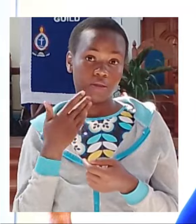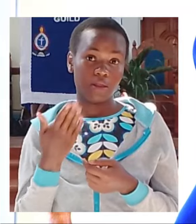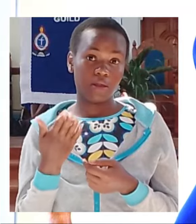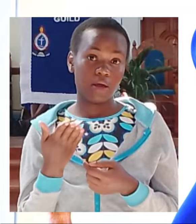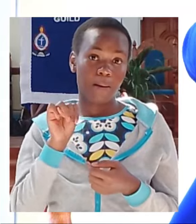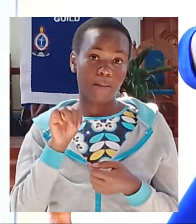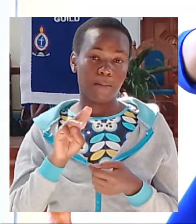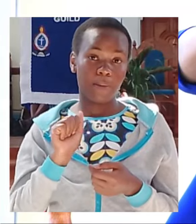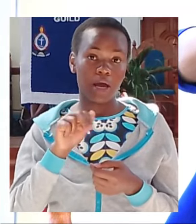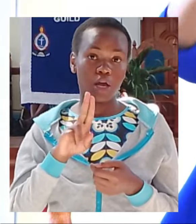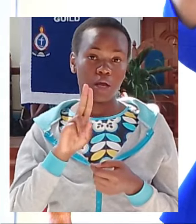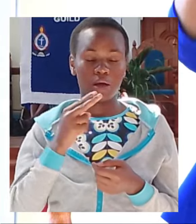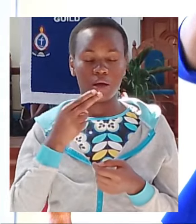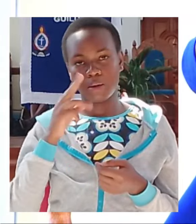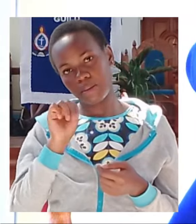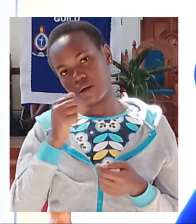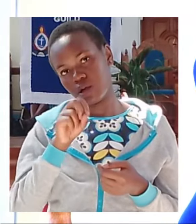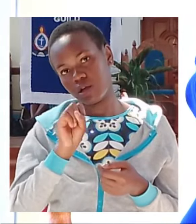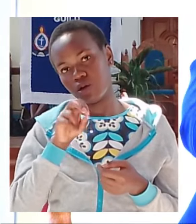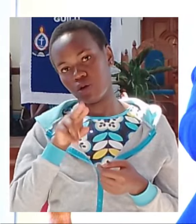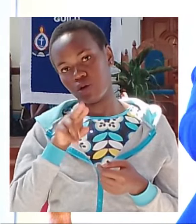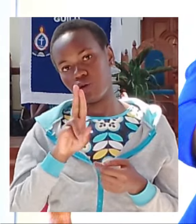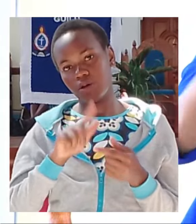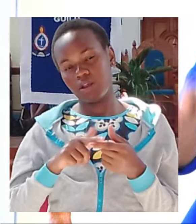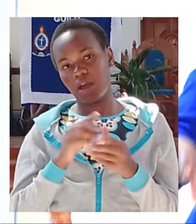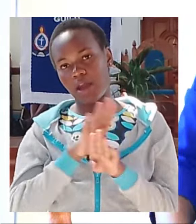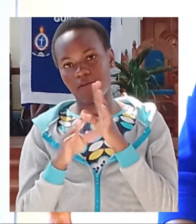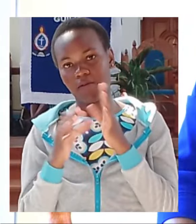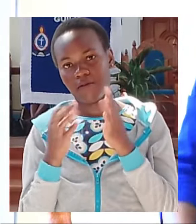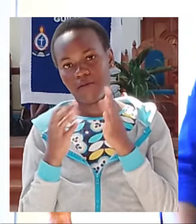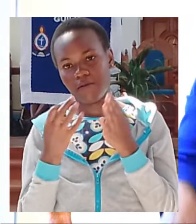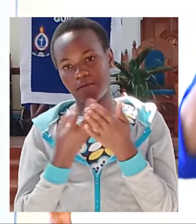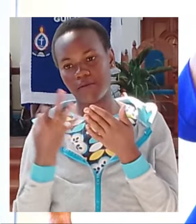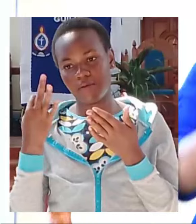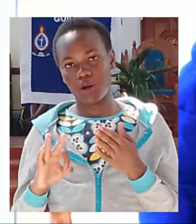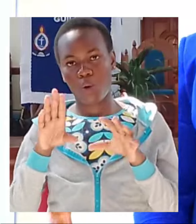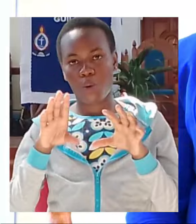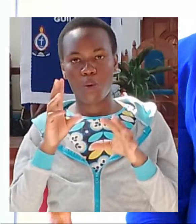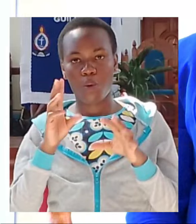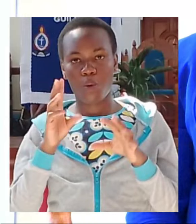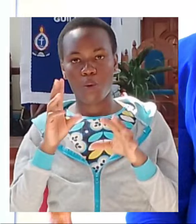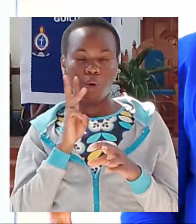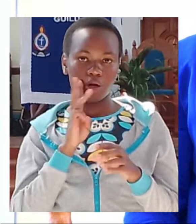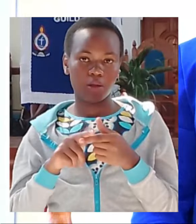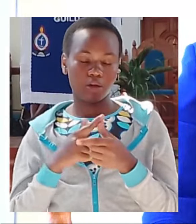few weeks ago and everything was taken away from you, would you still serve God?